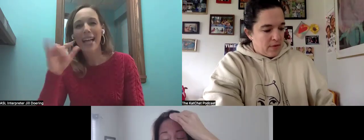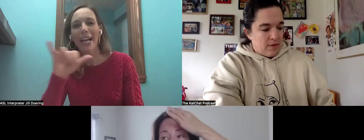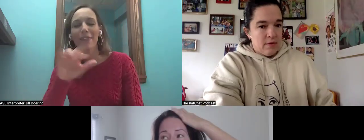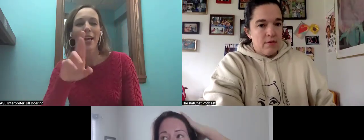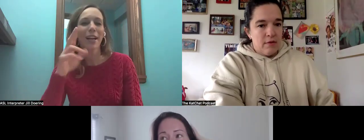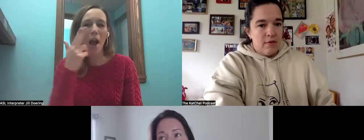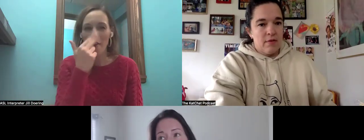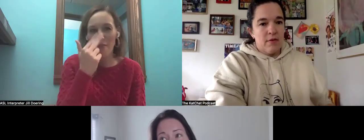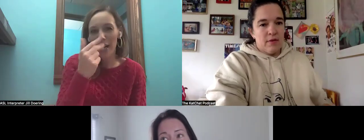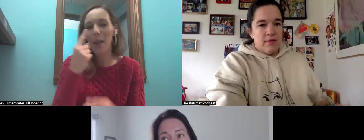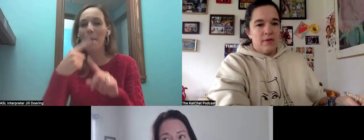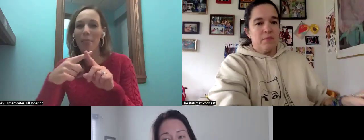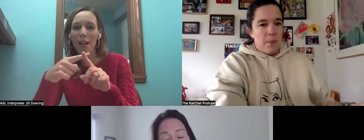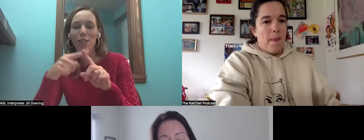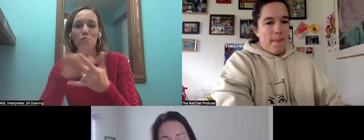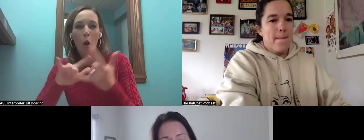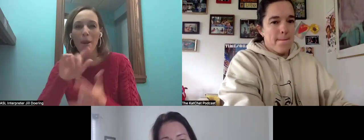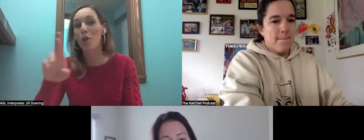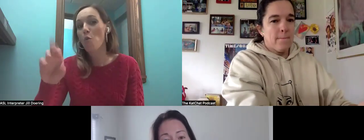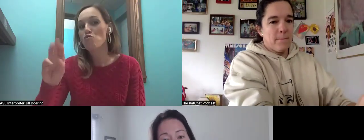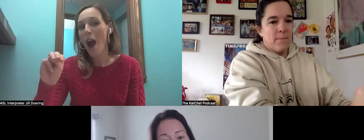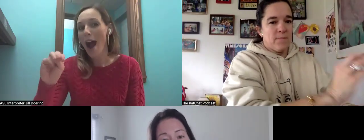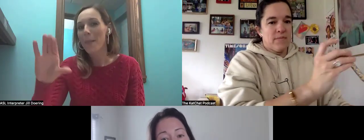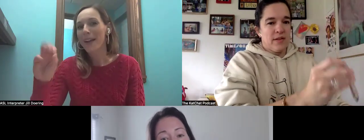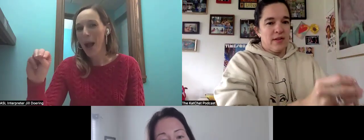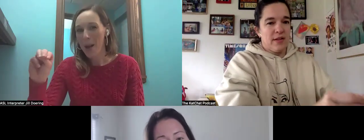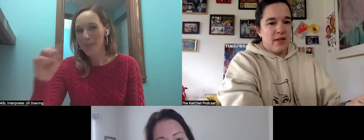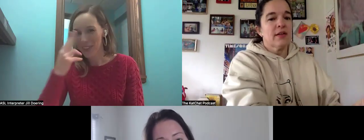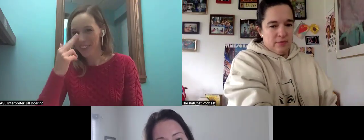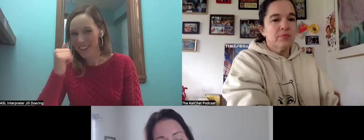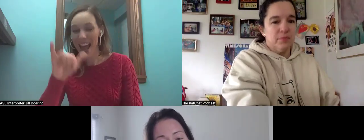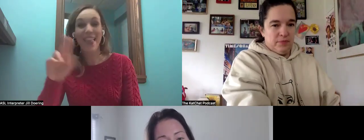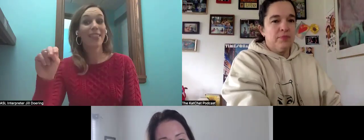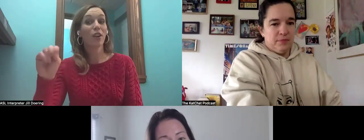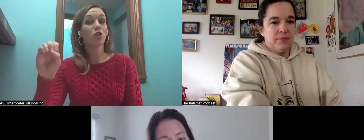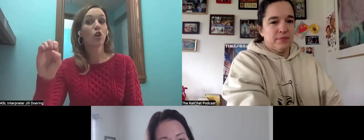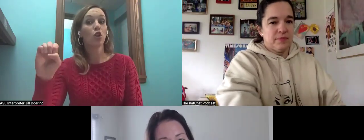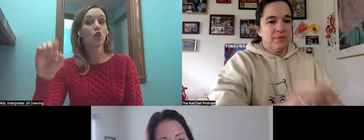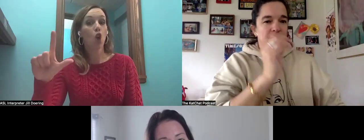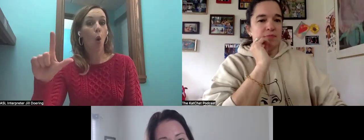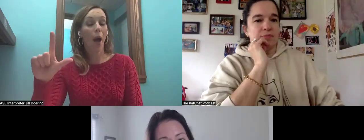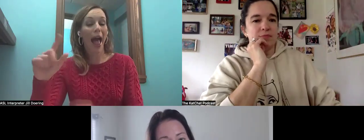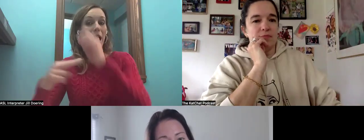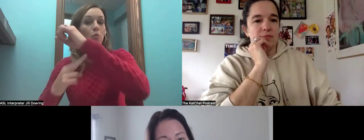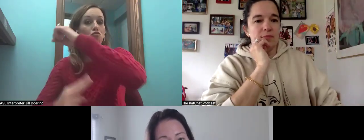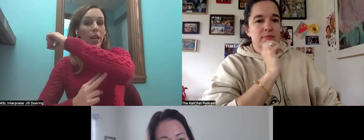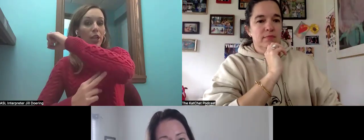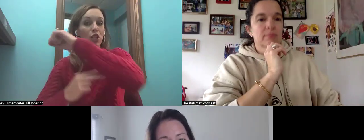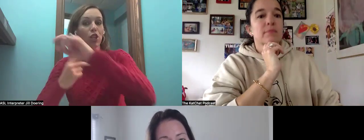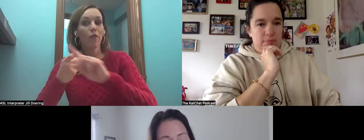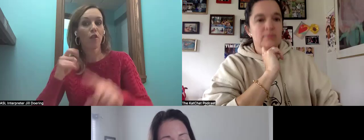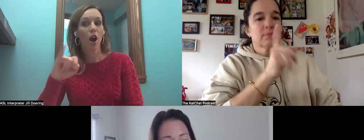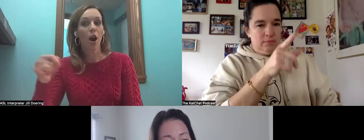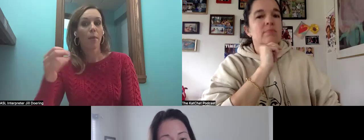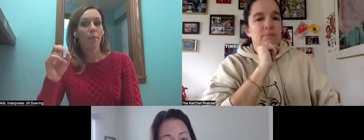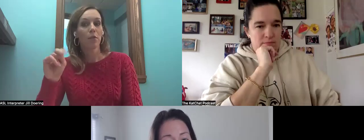far. So that's another fun Christmas one. Then there's the Noel Bridge. I did read that one by Jenny Hale. I don't know if you got that